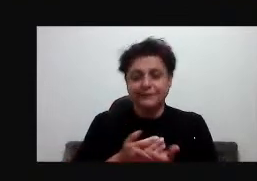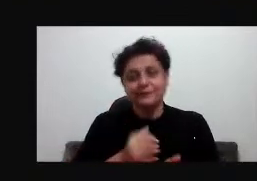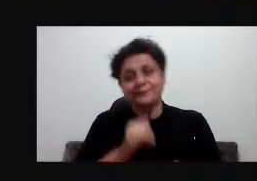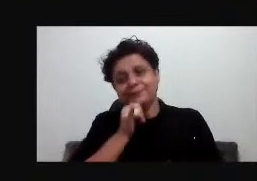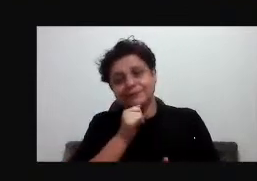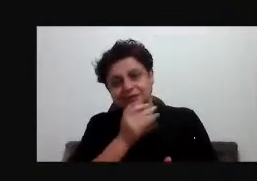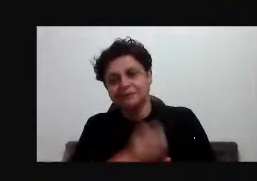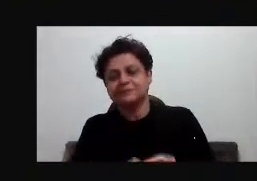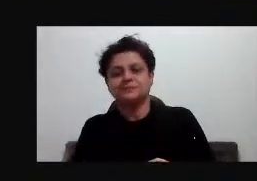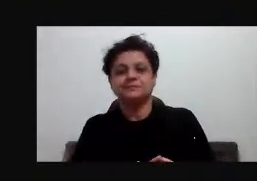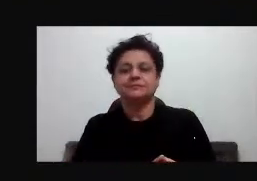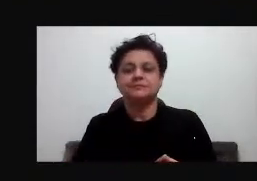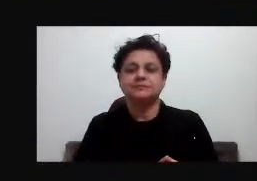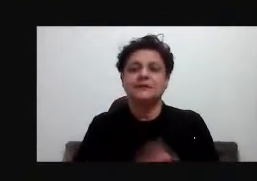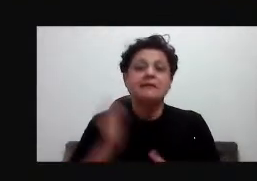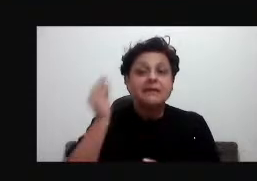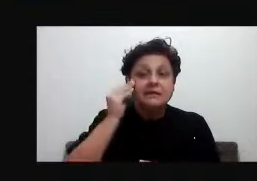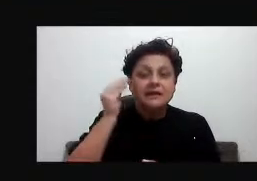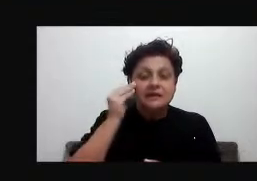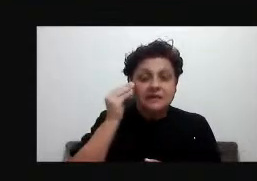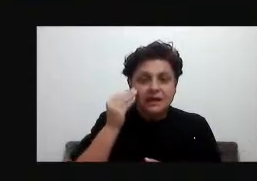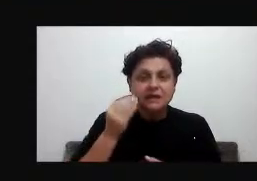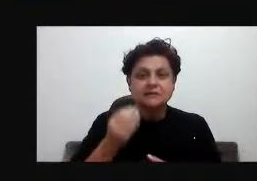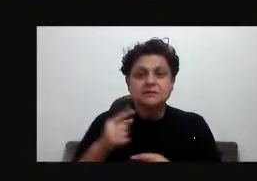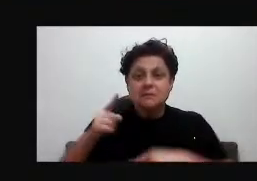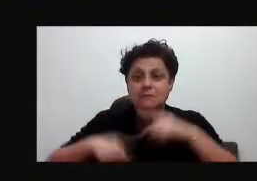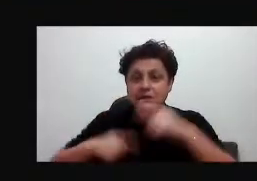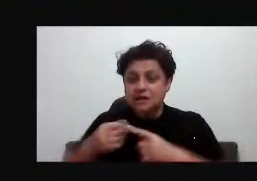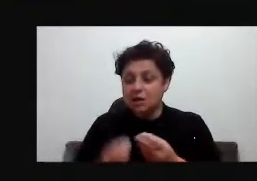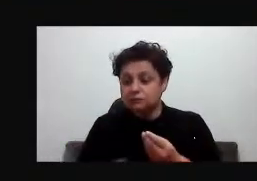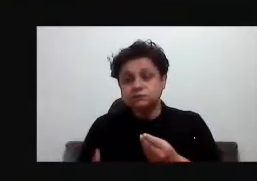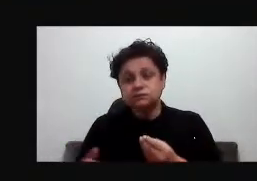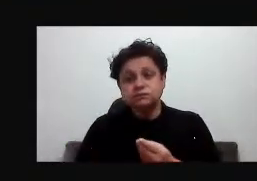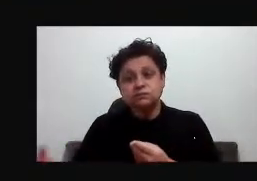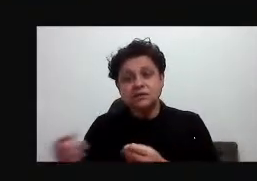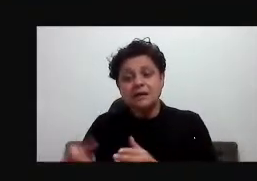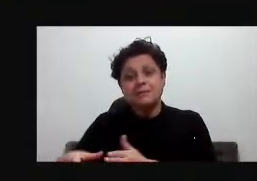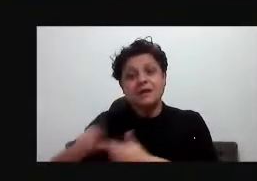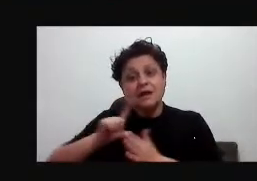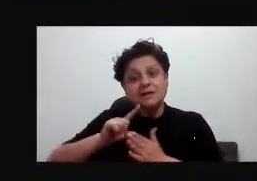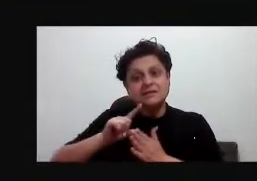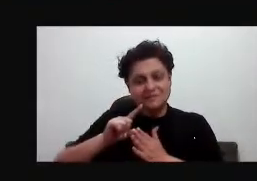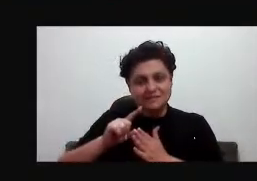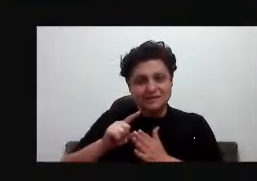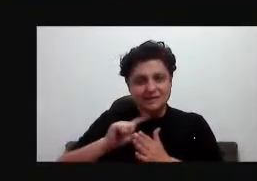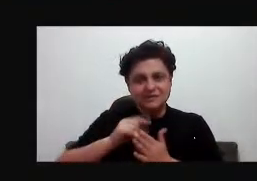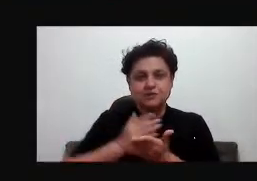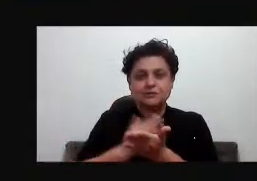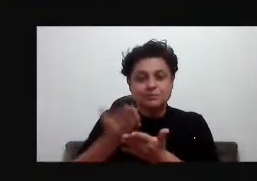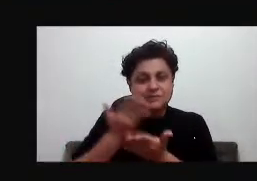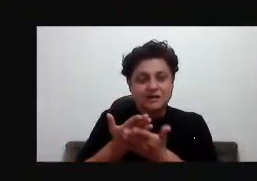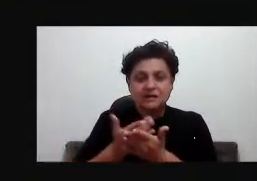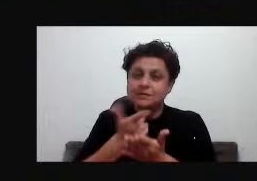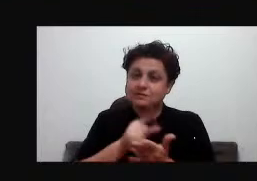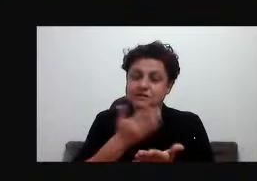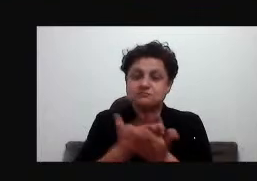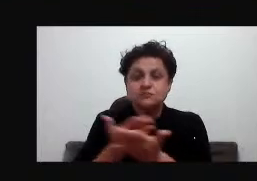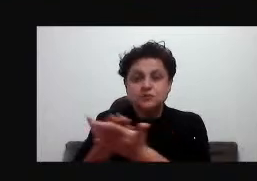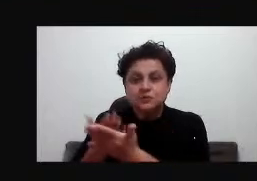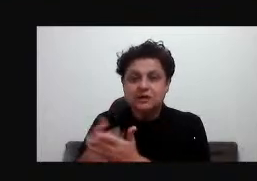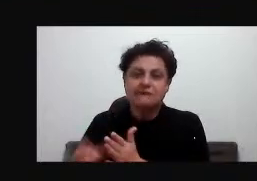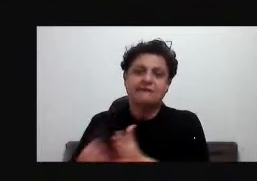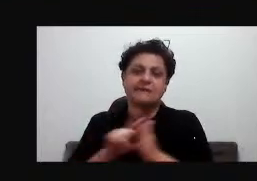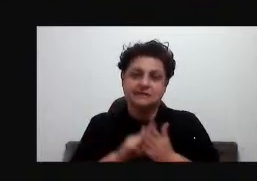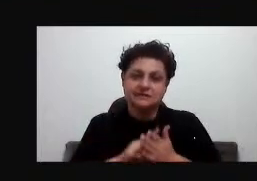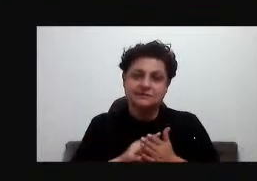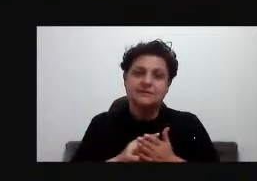some material to look at beforehand so they know what to expect. And that can